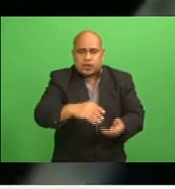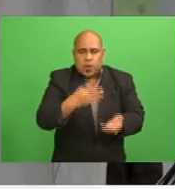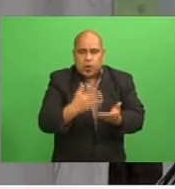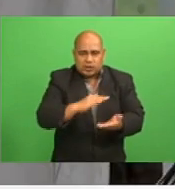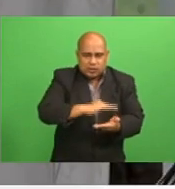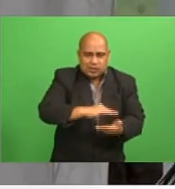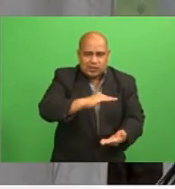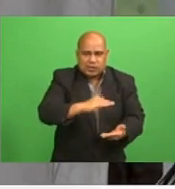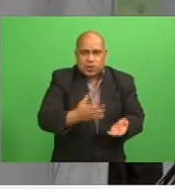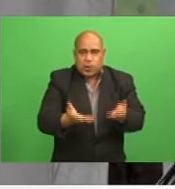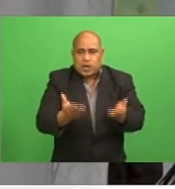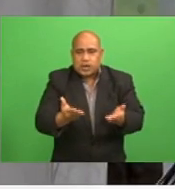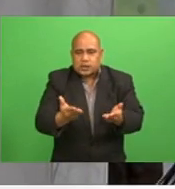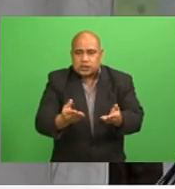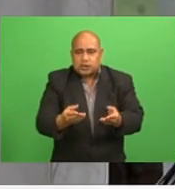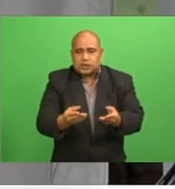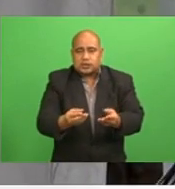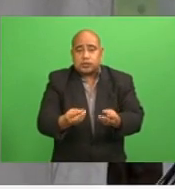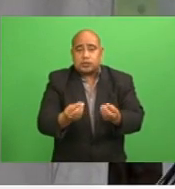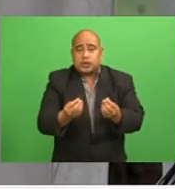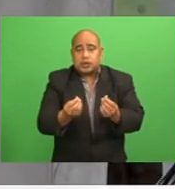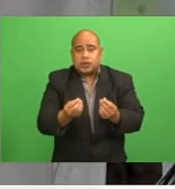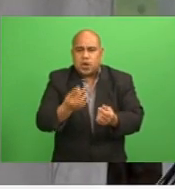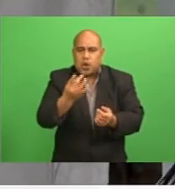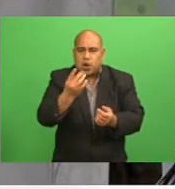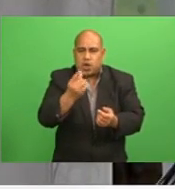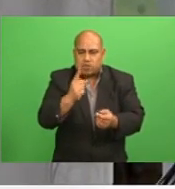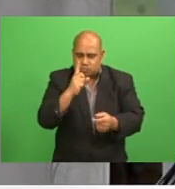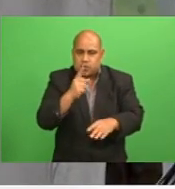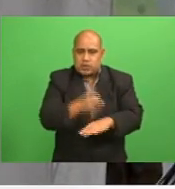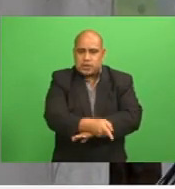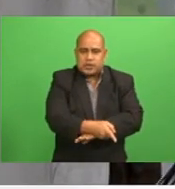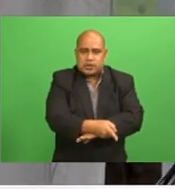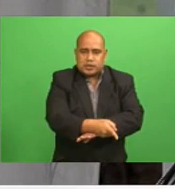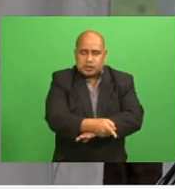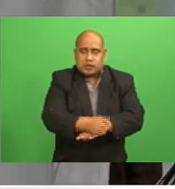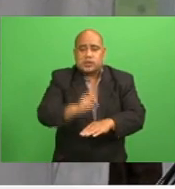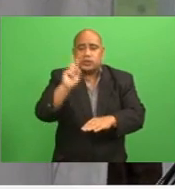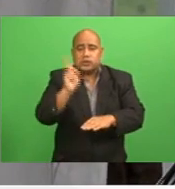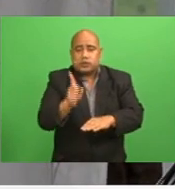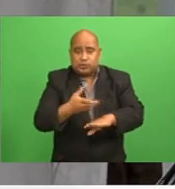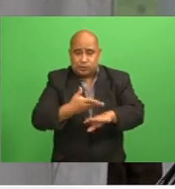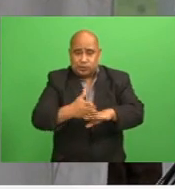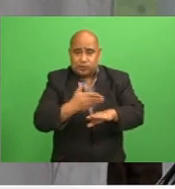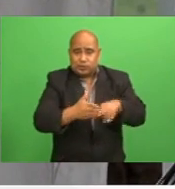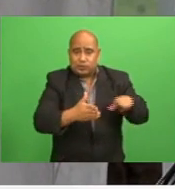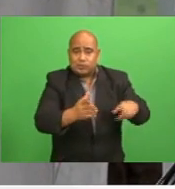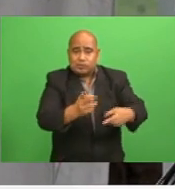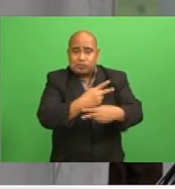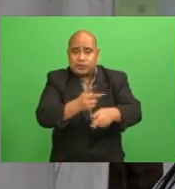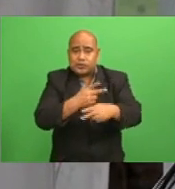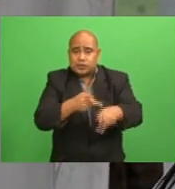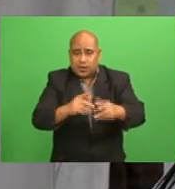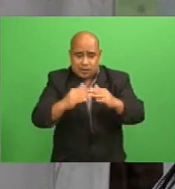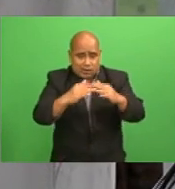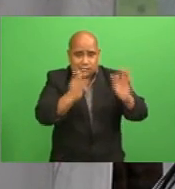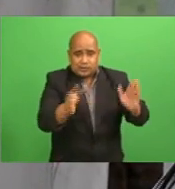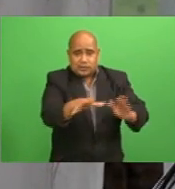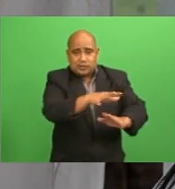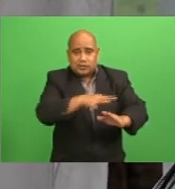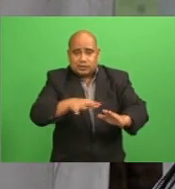week. Today, this new production facility is granting us a glimpse of the future of Fijian